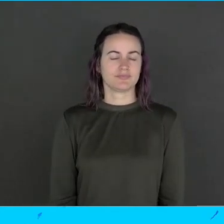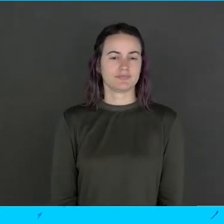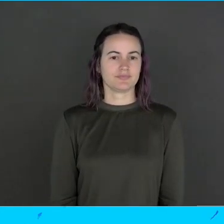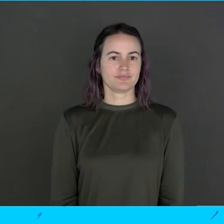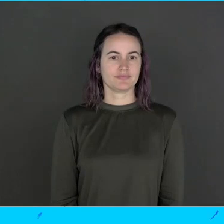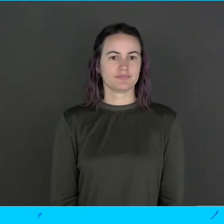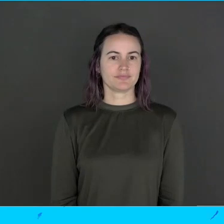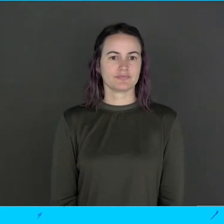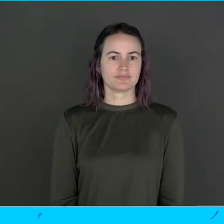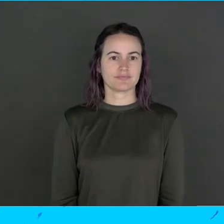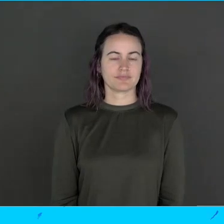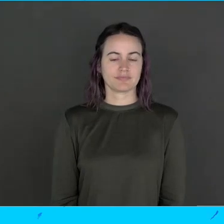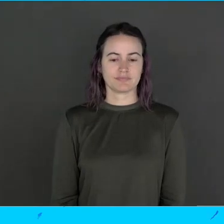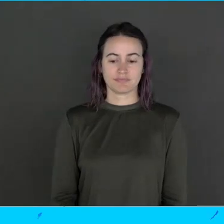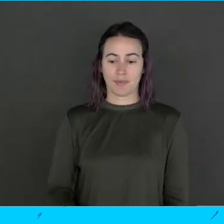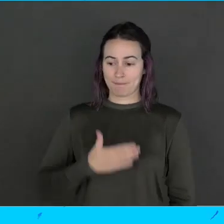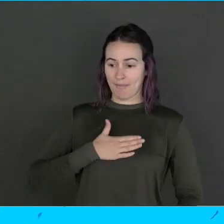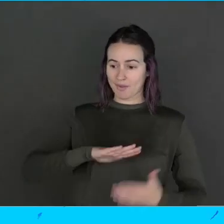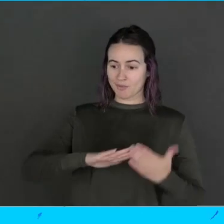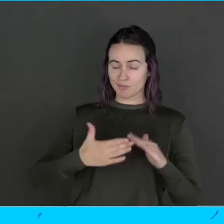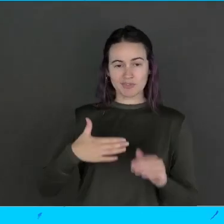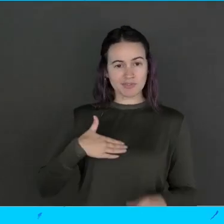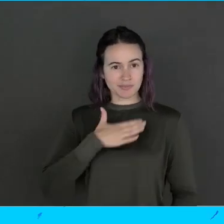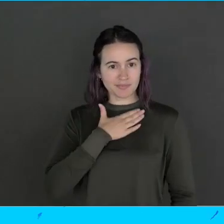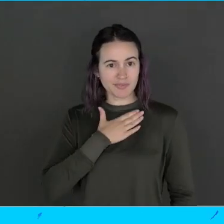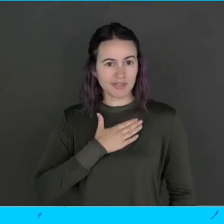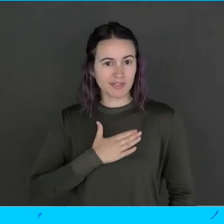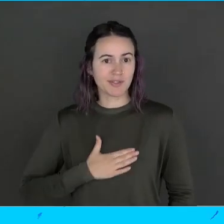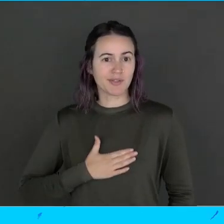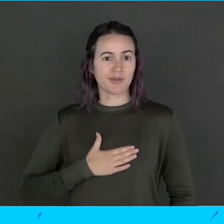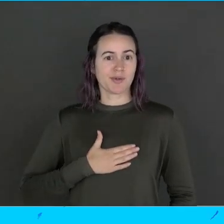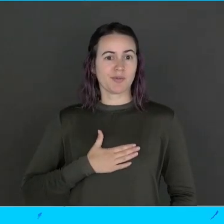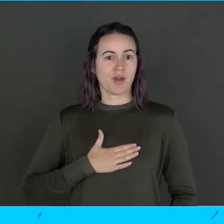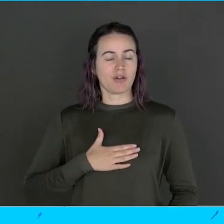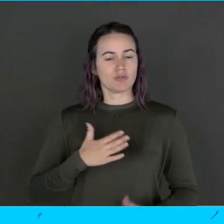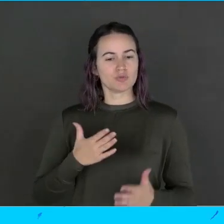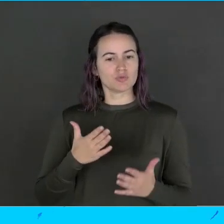to live in a community which provides me with a house